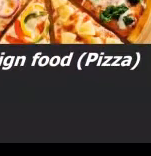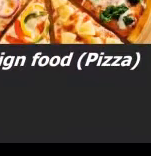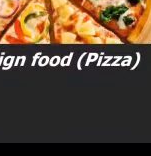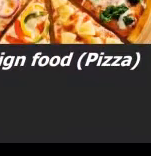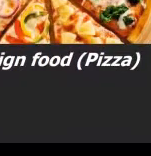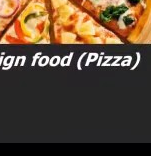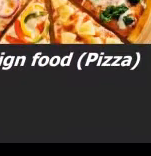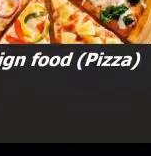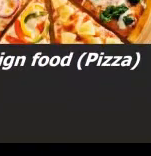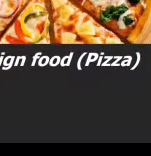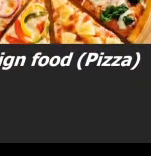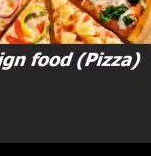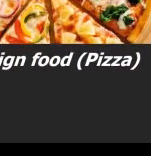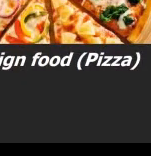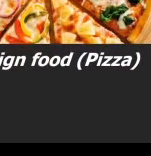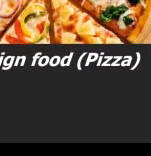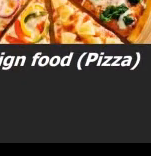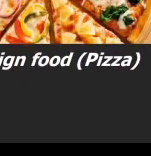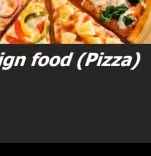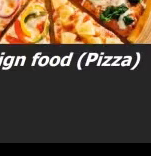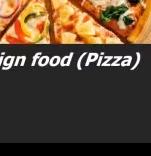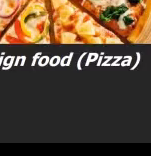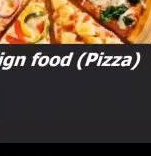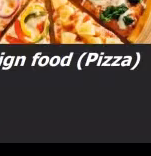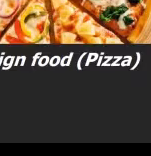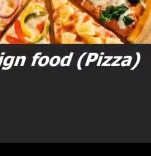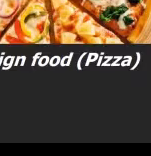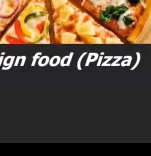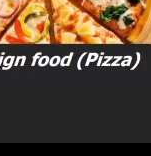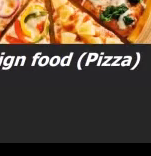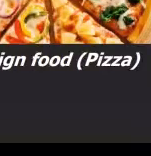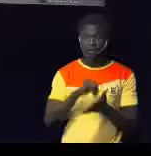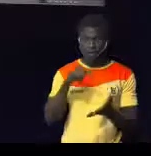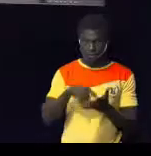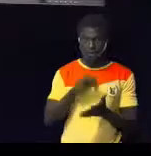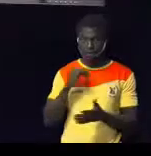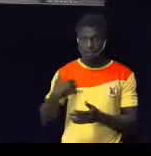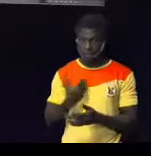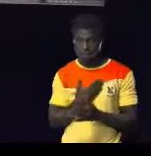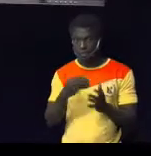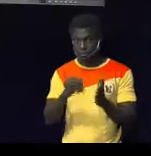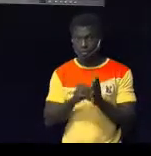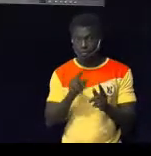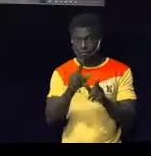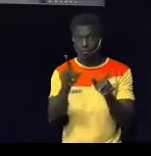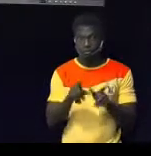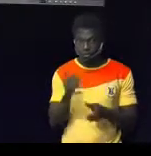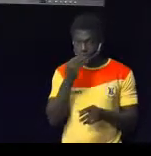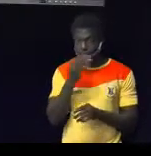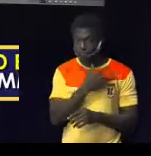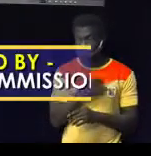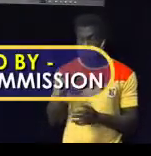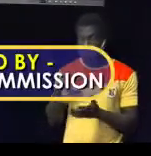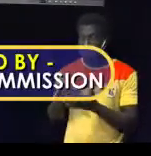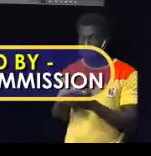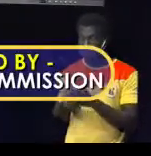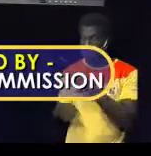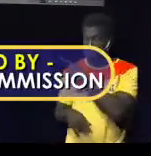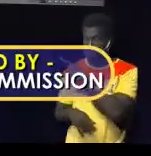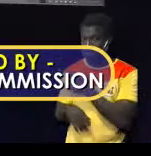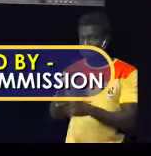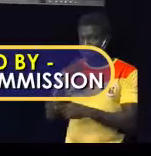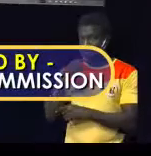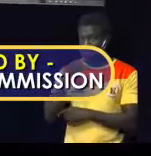is pizza. It's very obvious that this is our own food here, our local food. And this is foreign